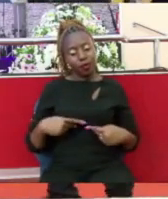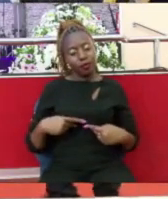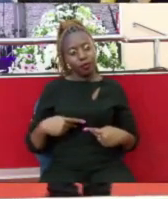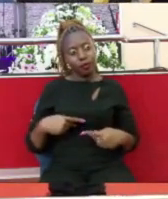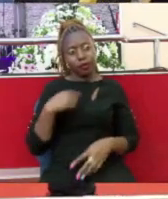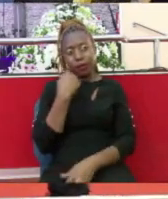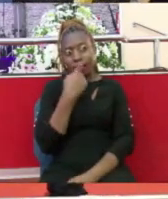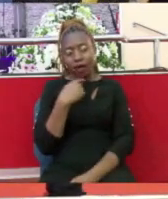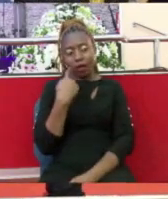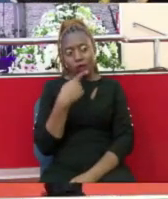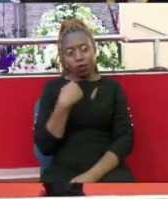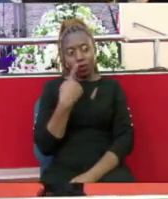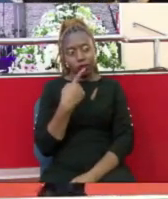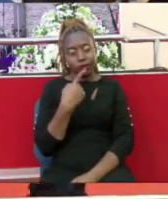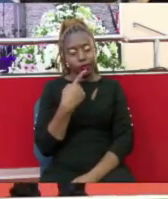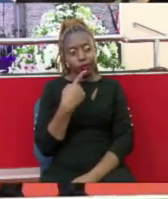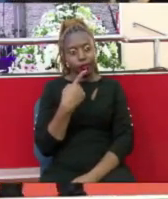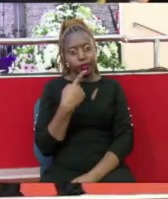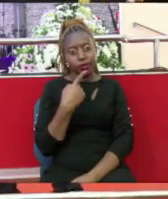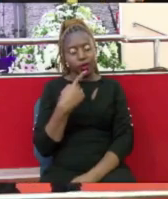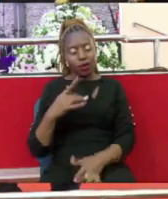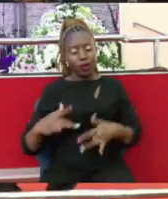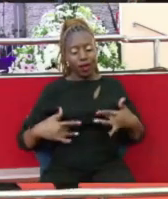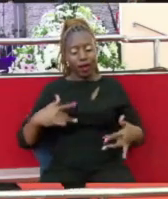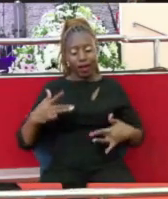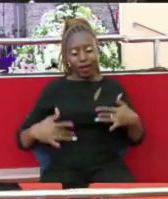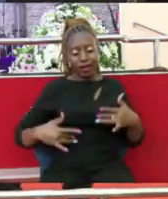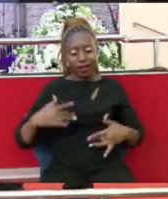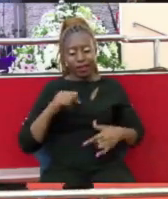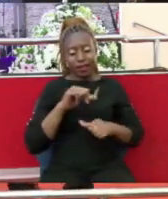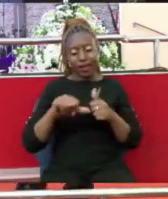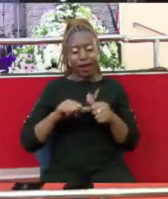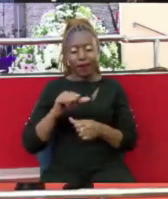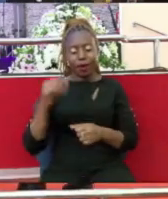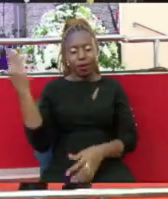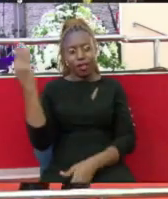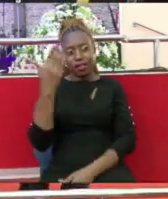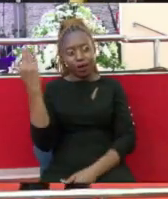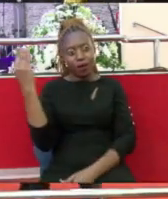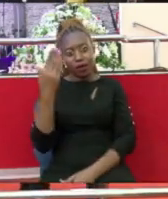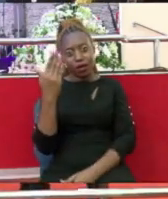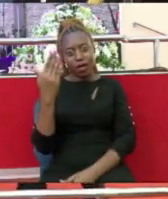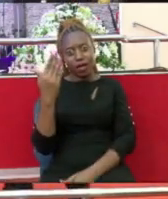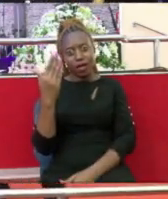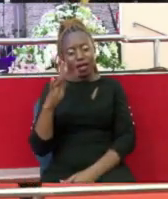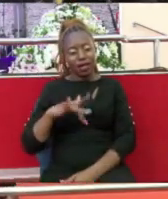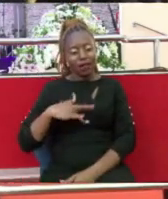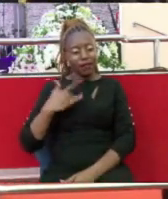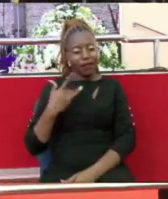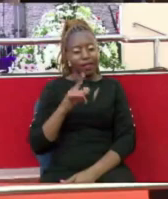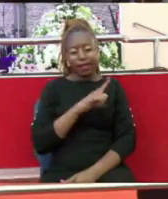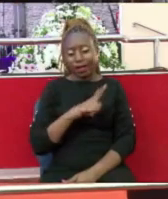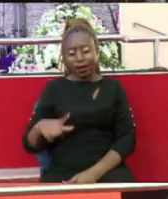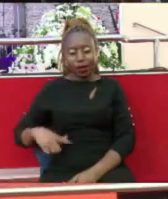who have they get excited about the sermon. Hapo wanasisimuka sana kuhusu mahubiri. Say, the Lord is going to do